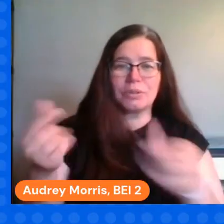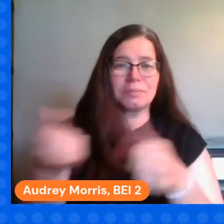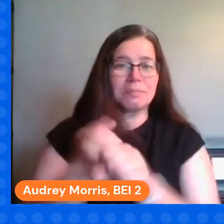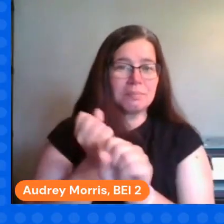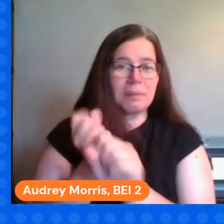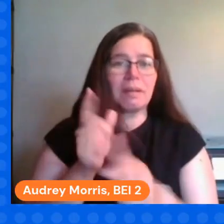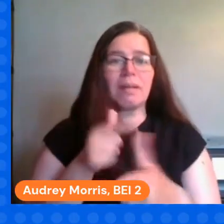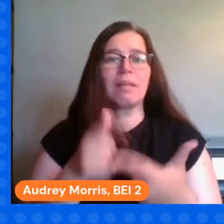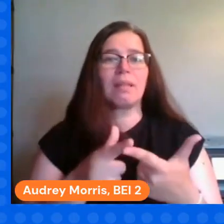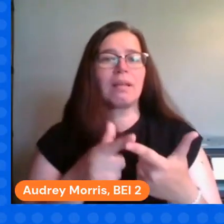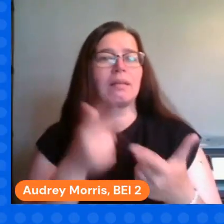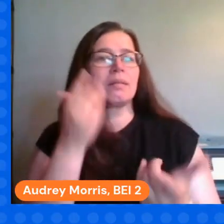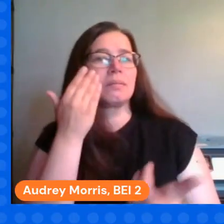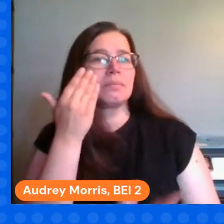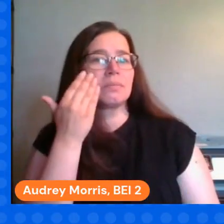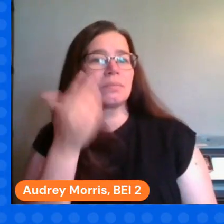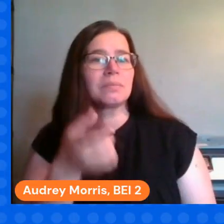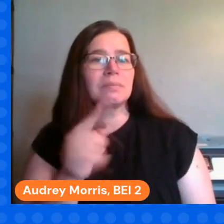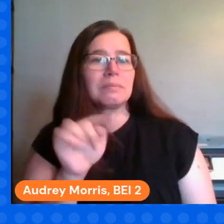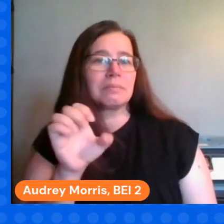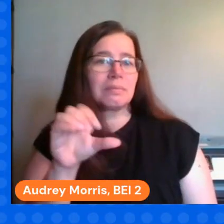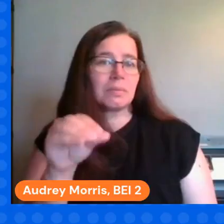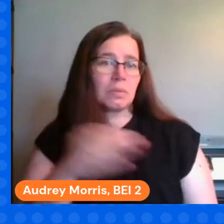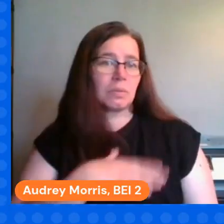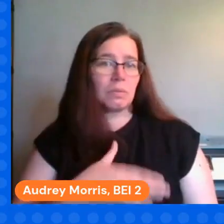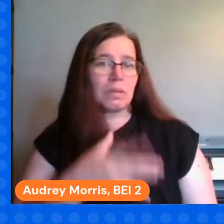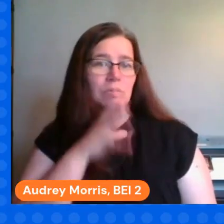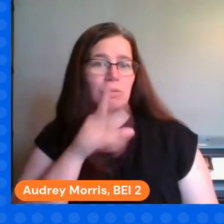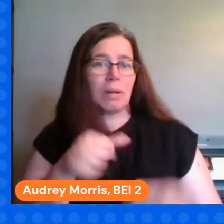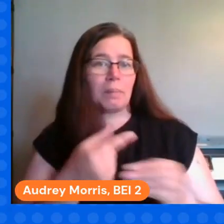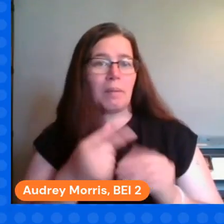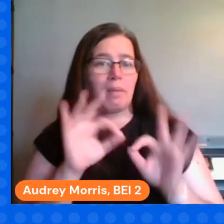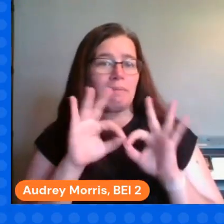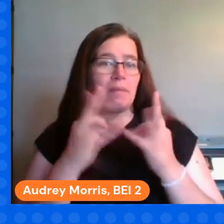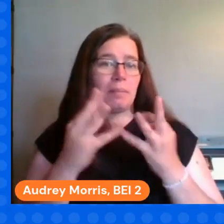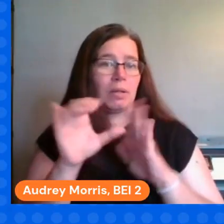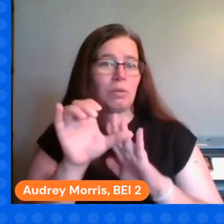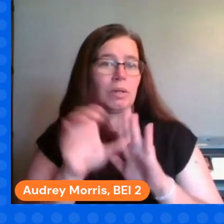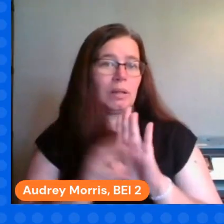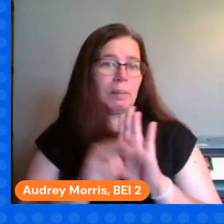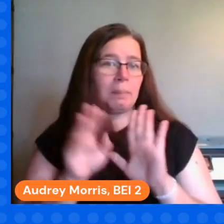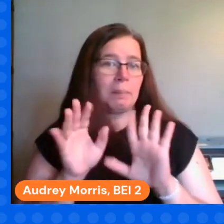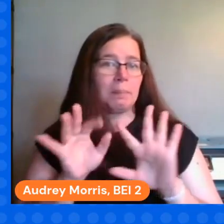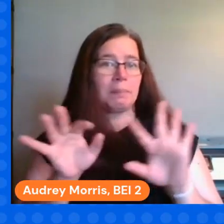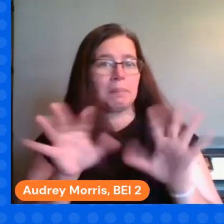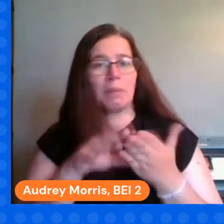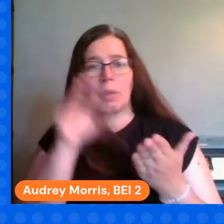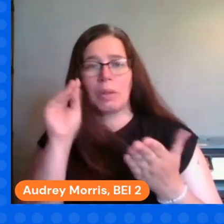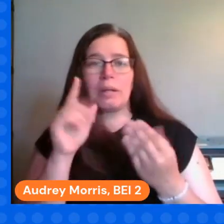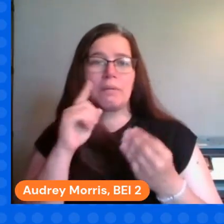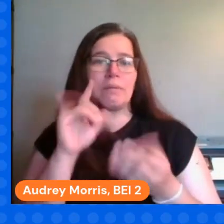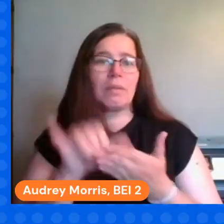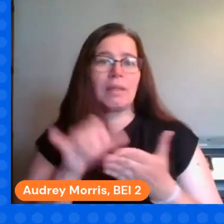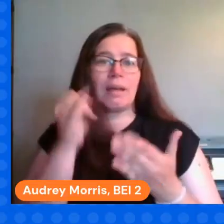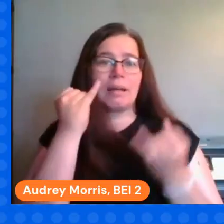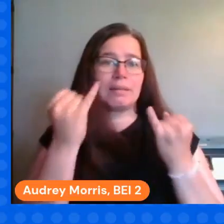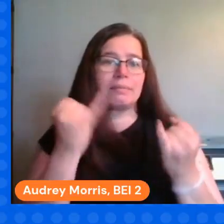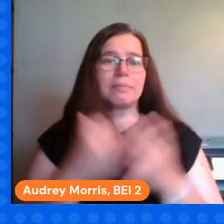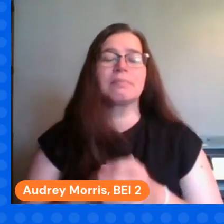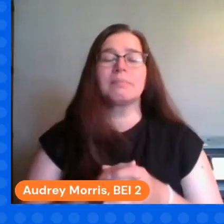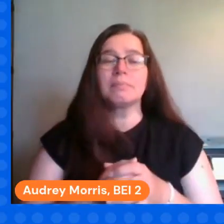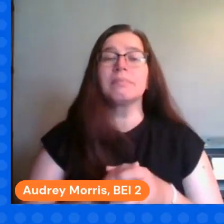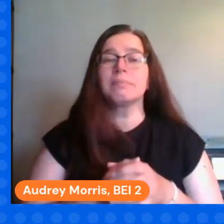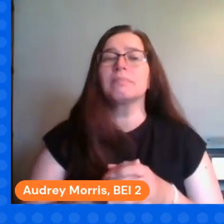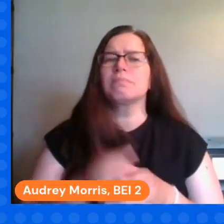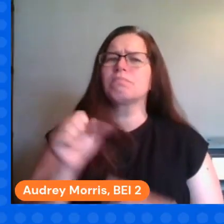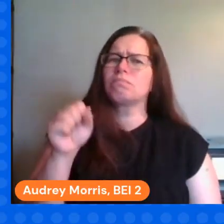say a little bit about the family creative learning aspect of it, just connecting to this idea of engaging. Yeah, sure. family. I mean, Chiara, I would love to hear